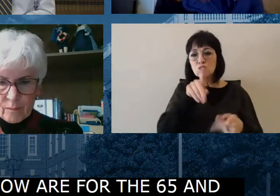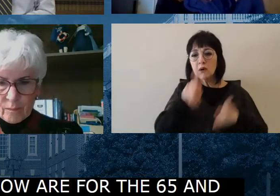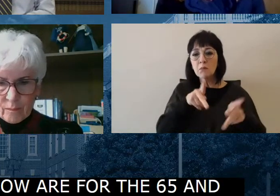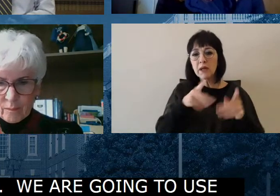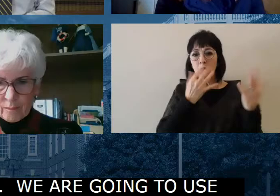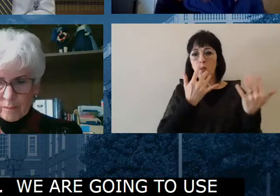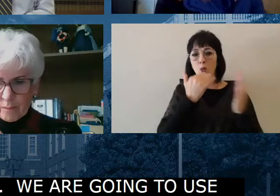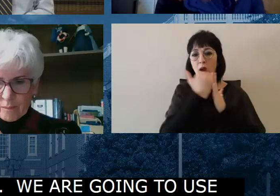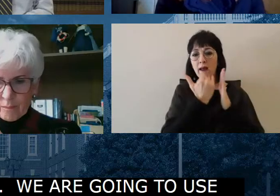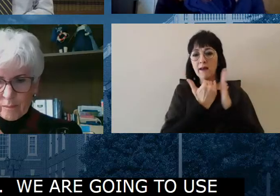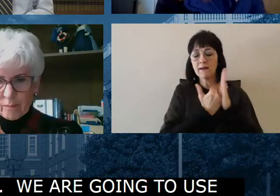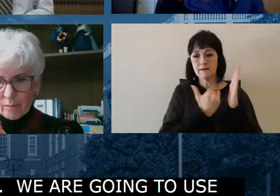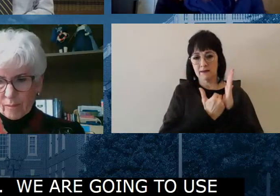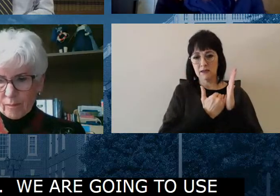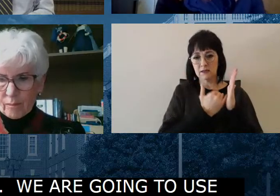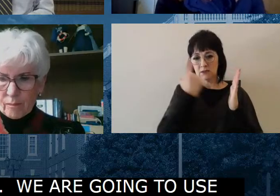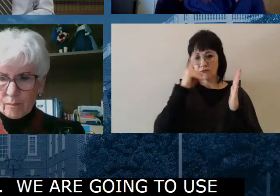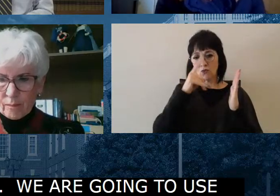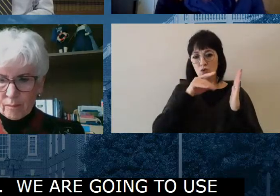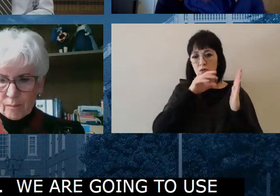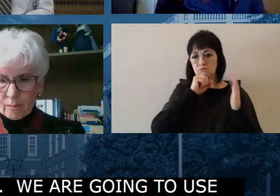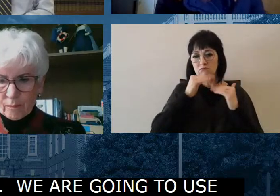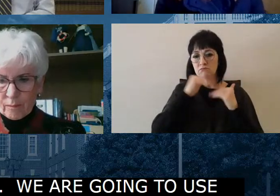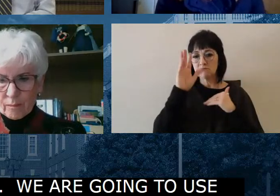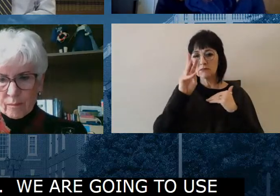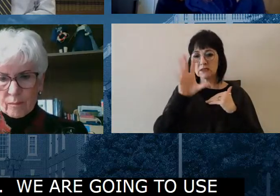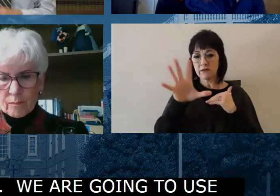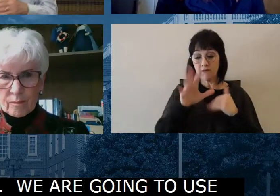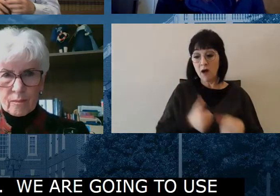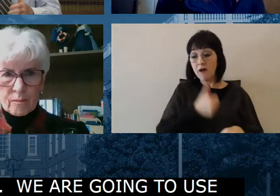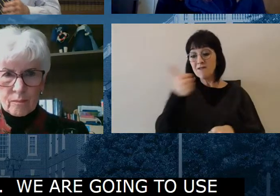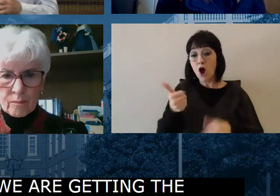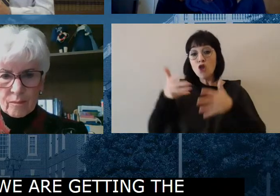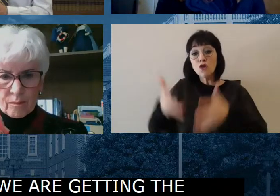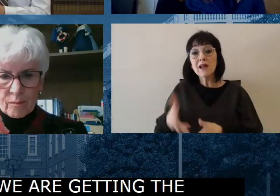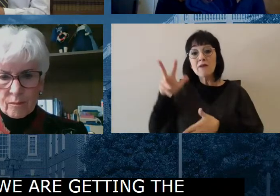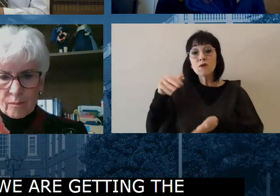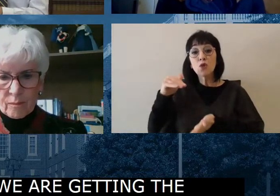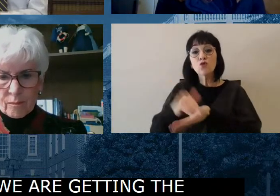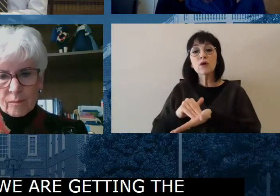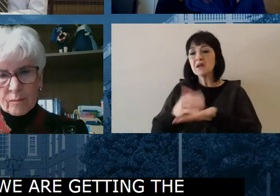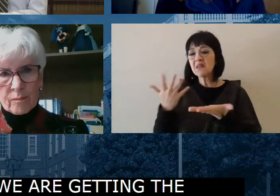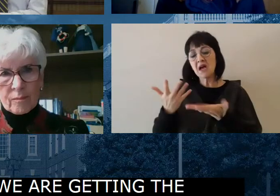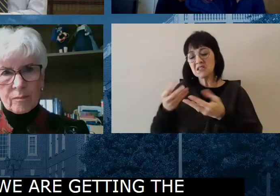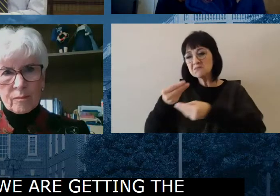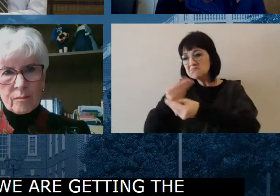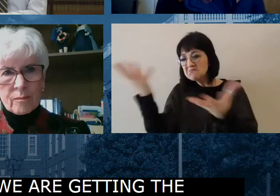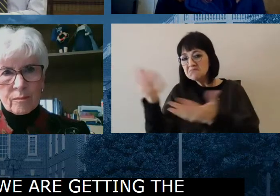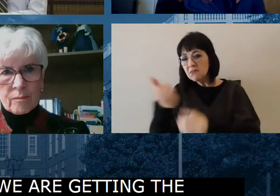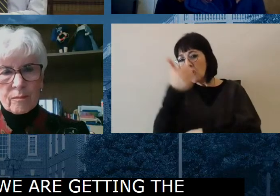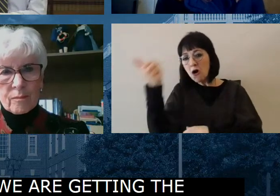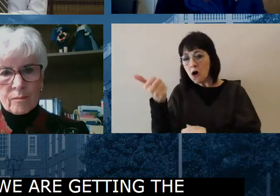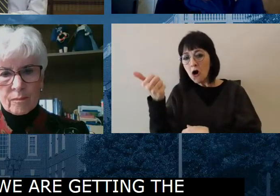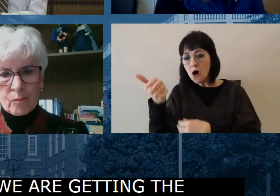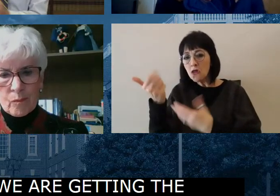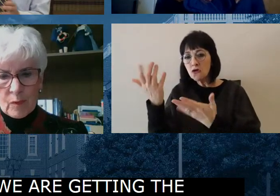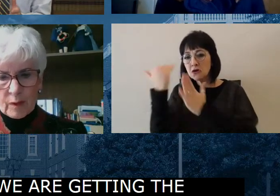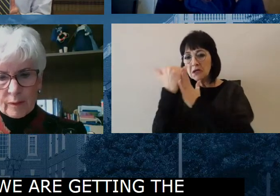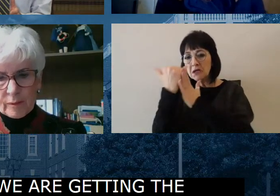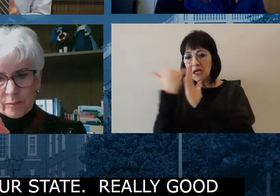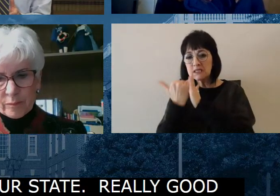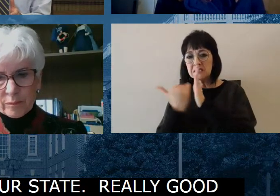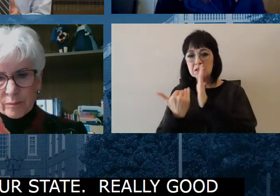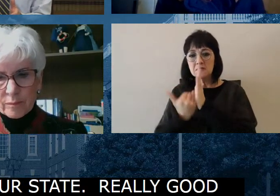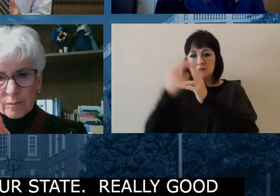vaccine out in communities across our state. So really good news. That will continue to ramp up in April, and in months after that, we will